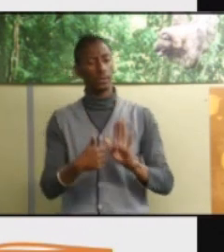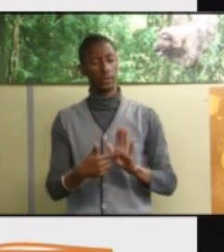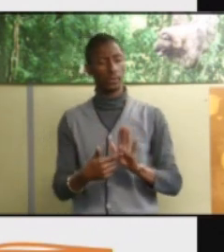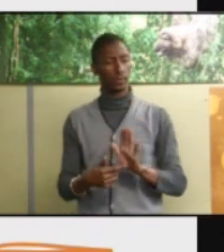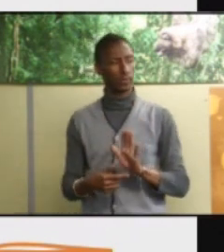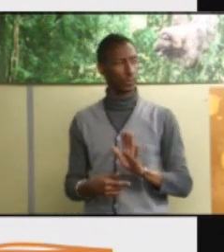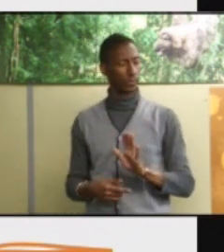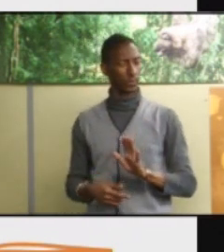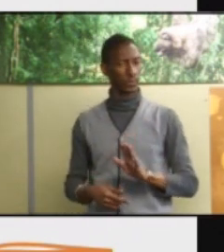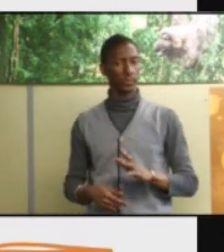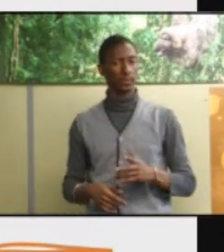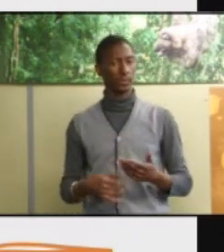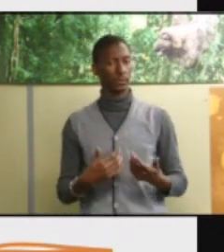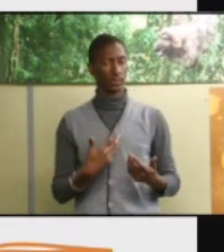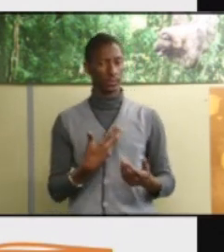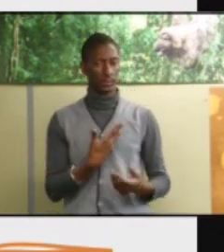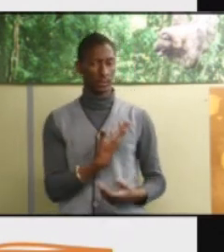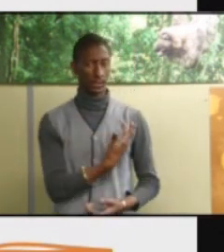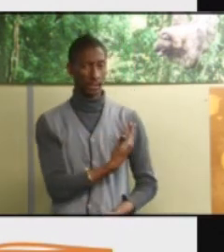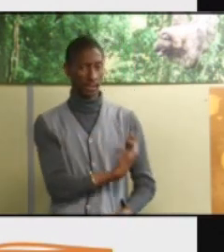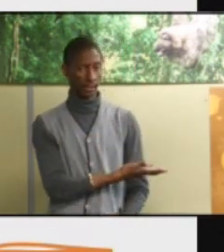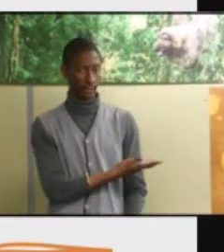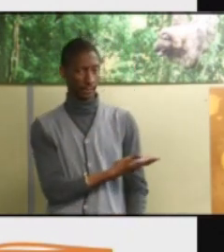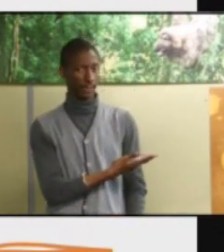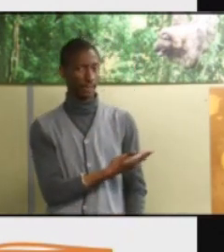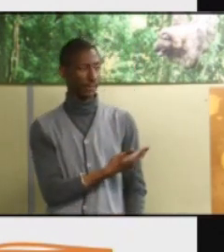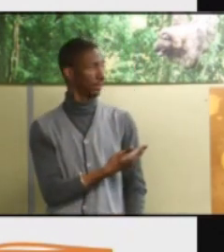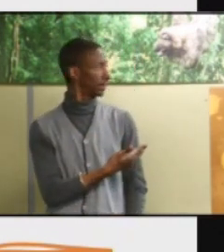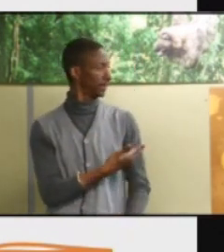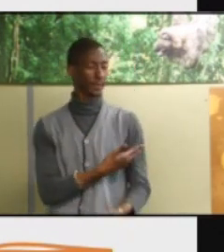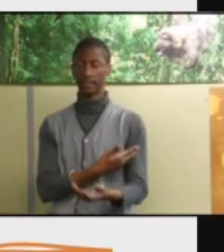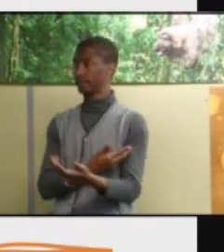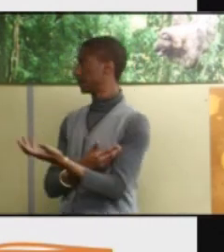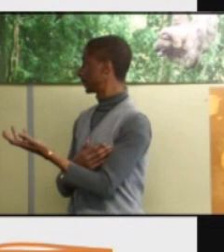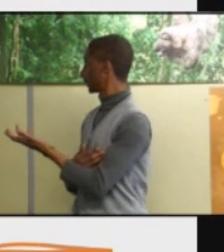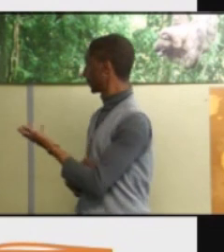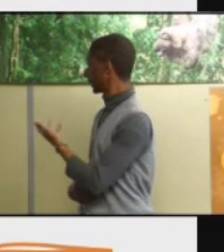to my right, your left, there are some chains hanging off the wall.